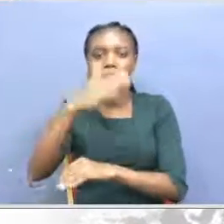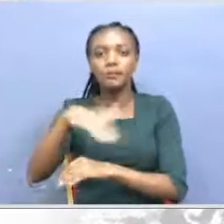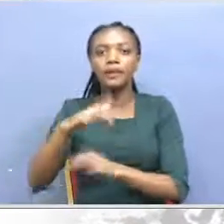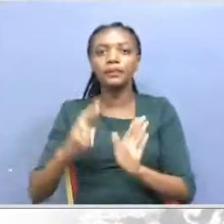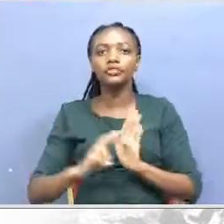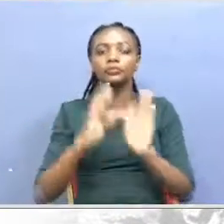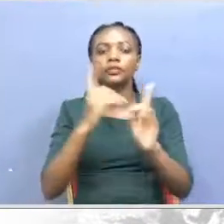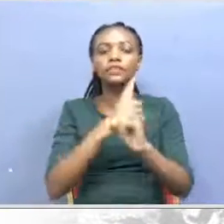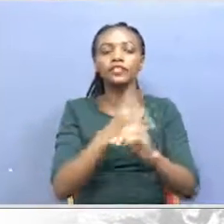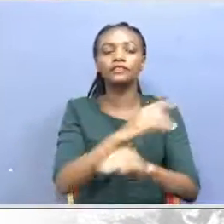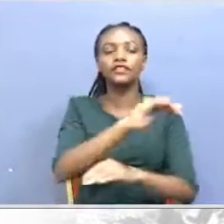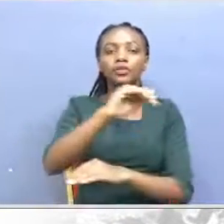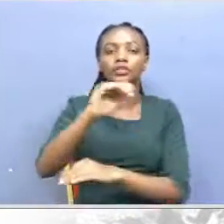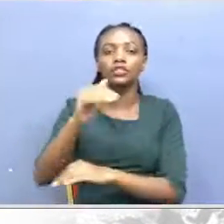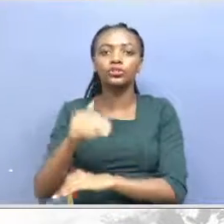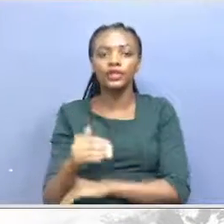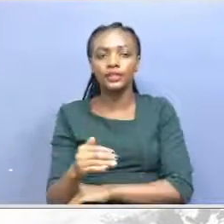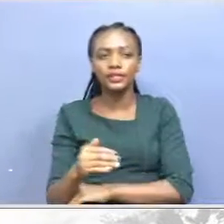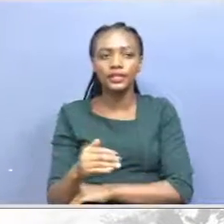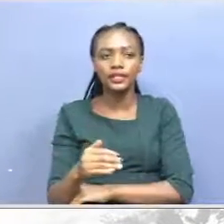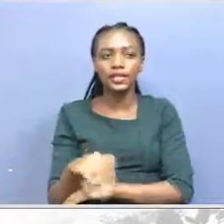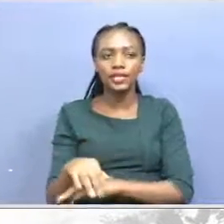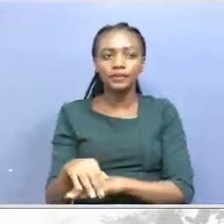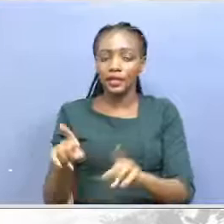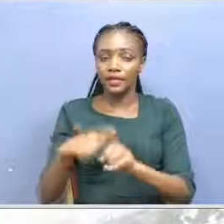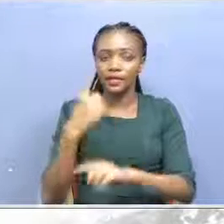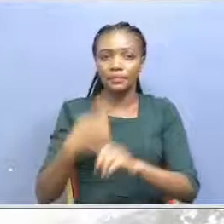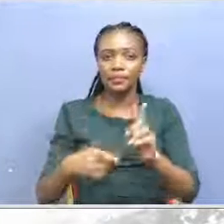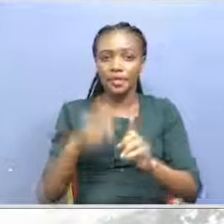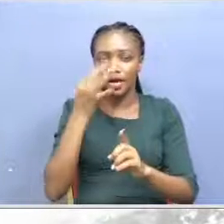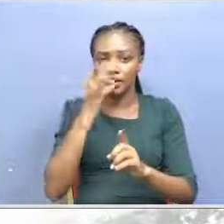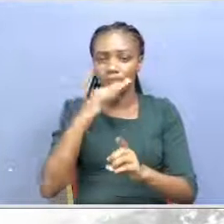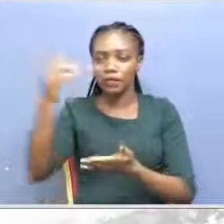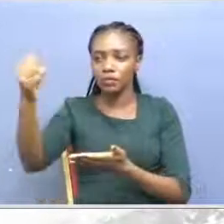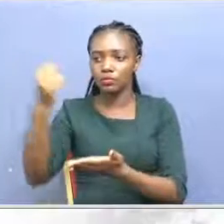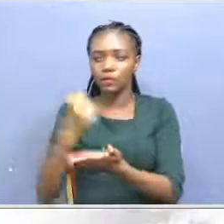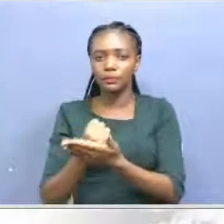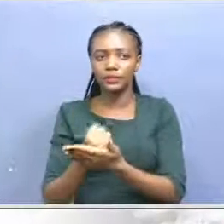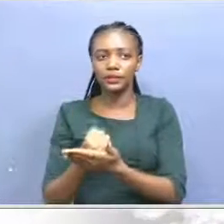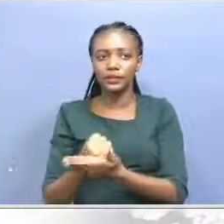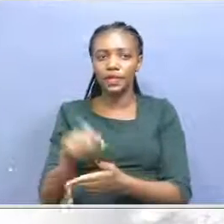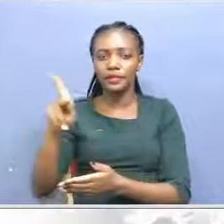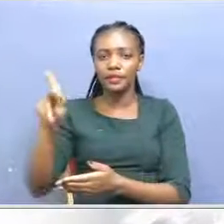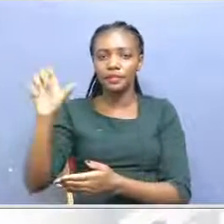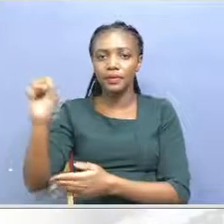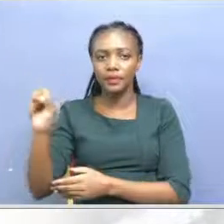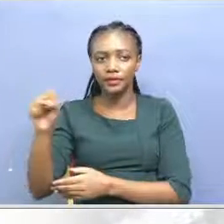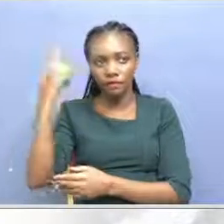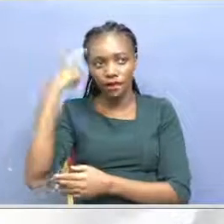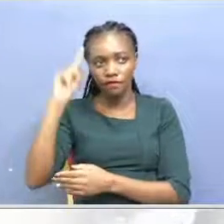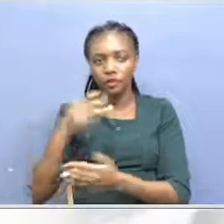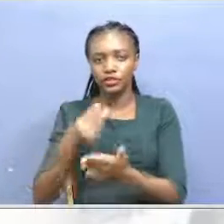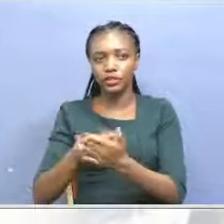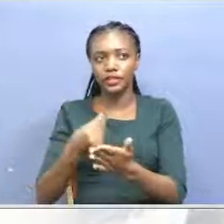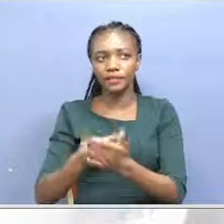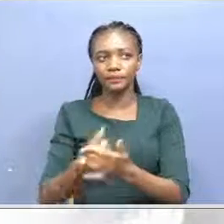their respective constituencies. In the same year, Kibaki was appointed the permanent secretary for the